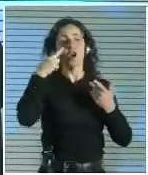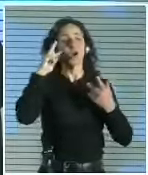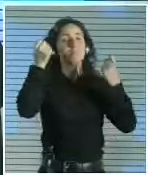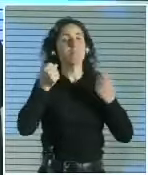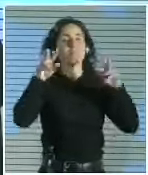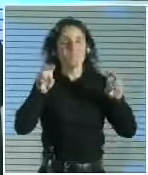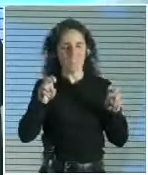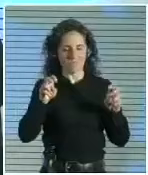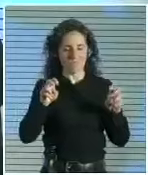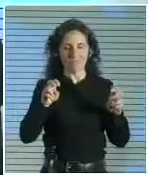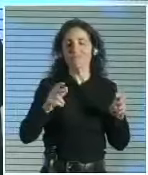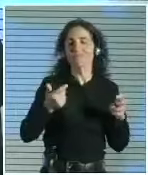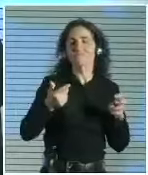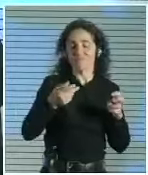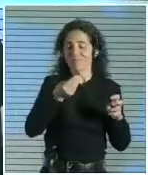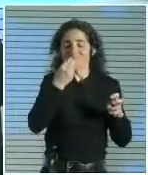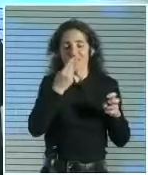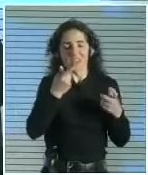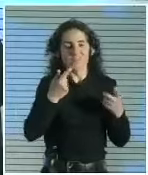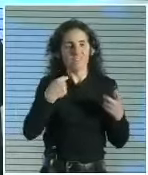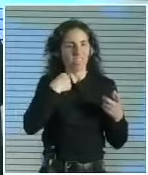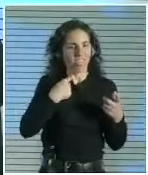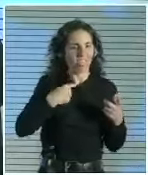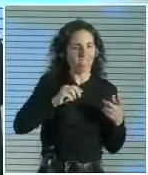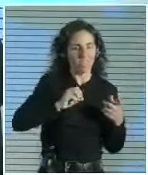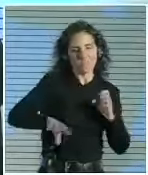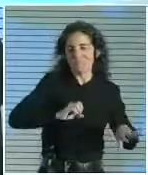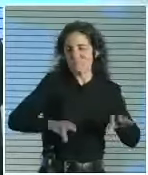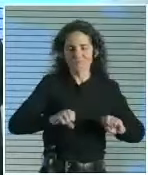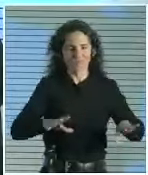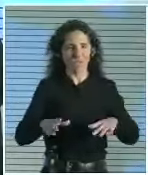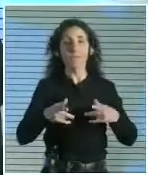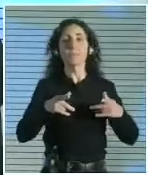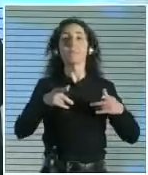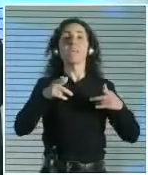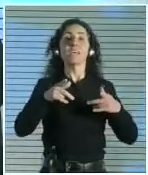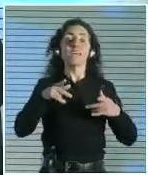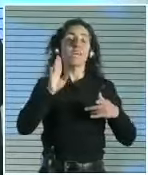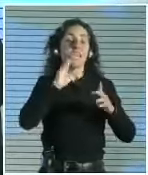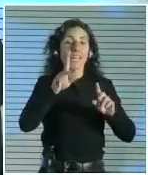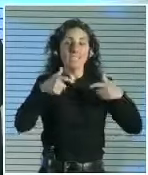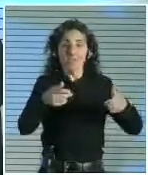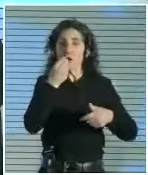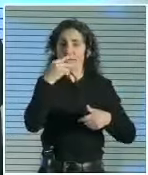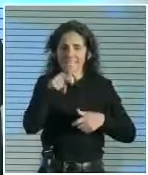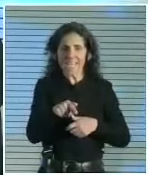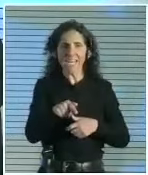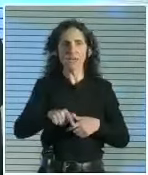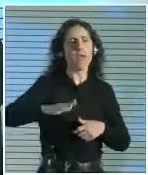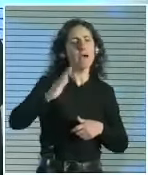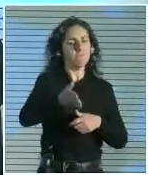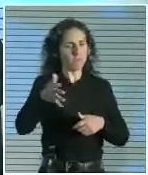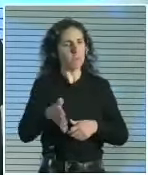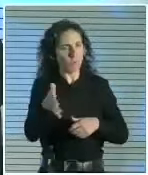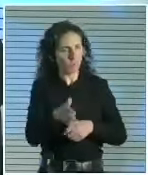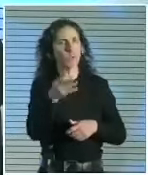had already been working on topics of food waste, and that's because of the really outsized impact that the production of food has on systems